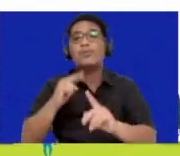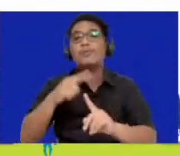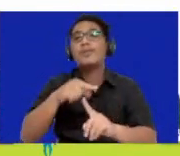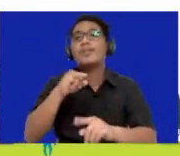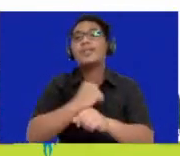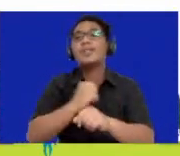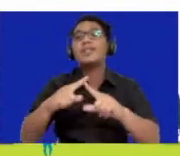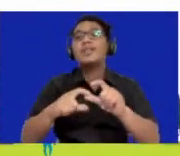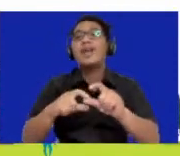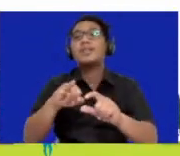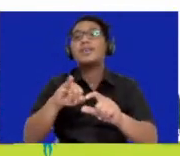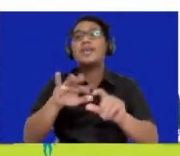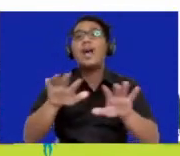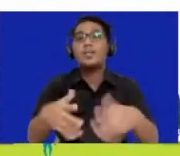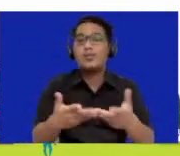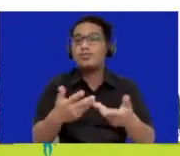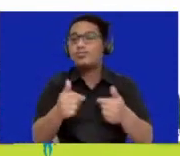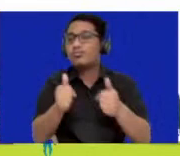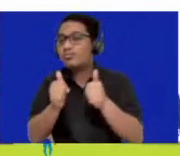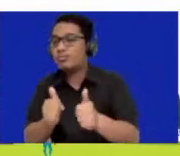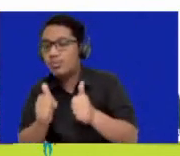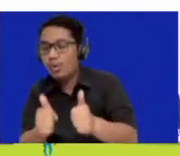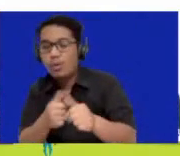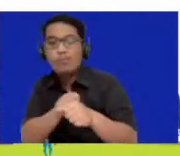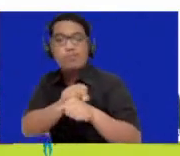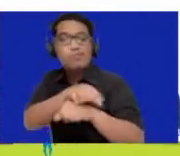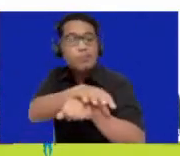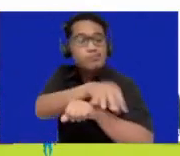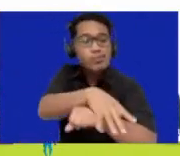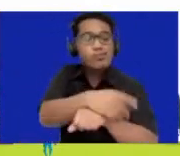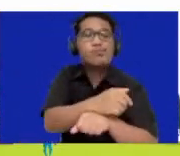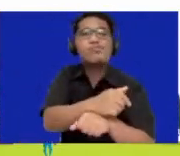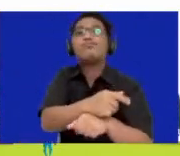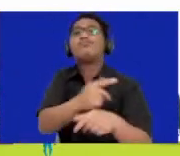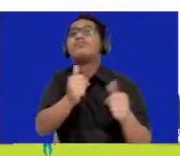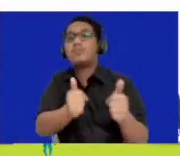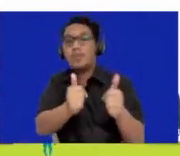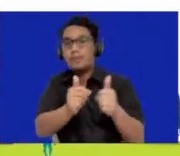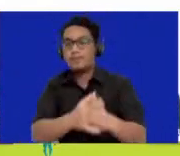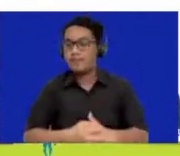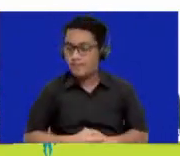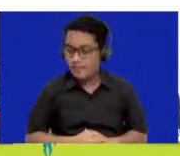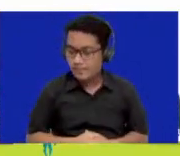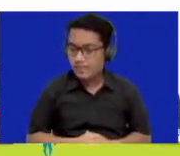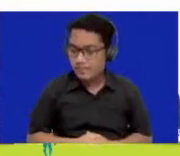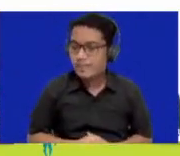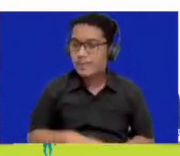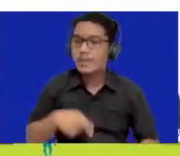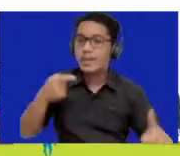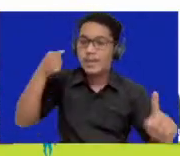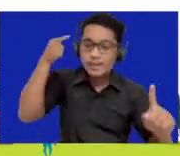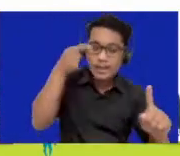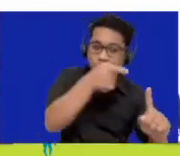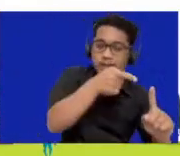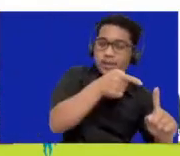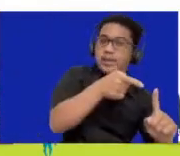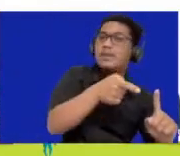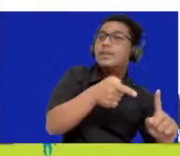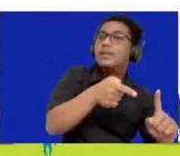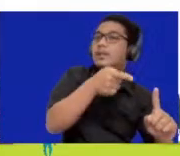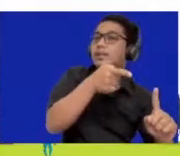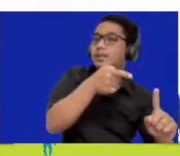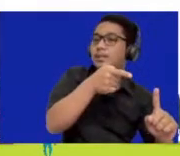stresses. The project especially targeted youths to facilitate and